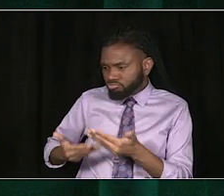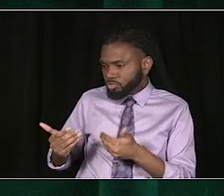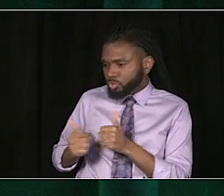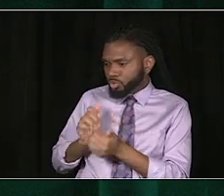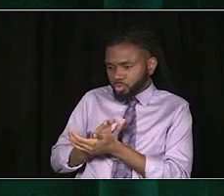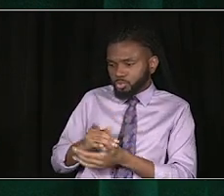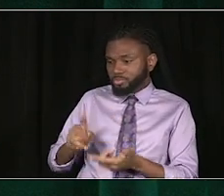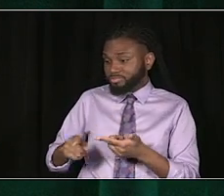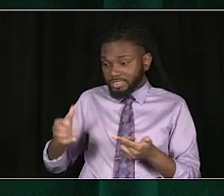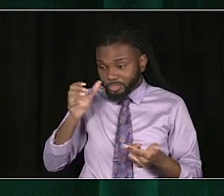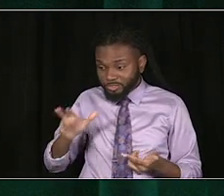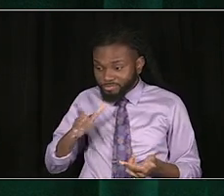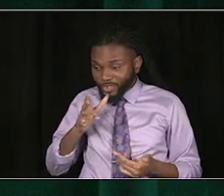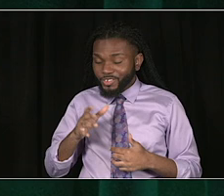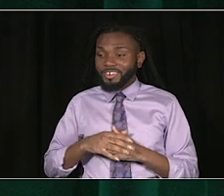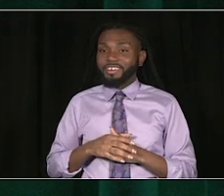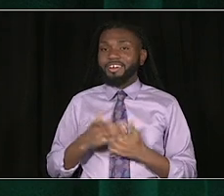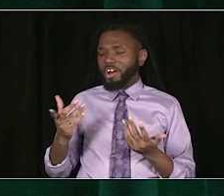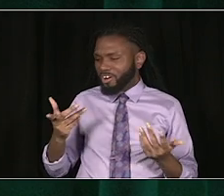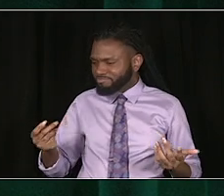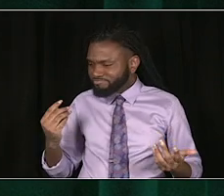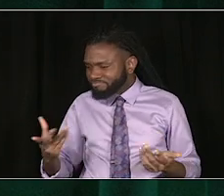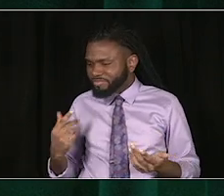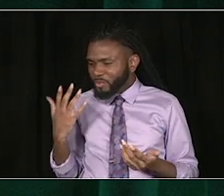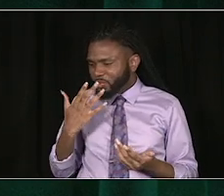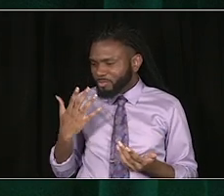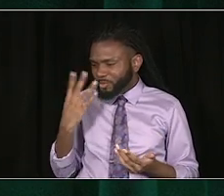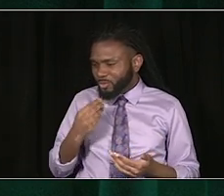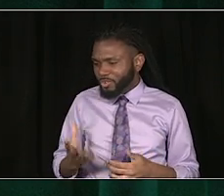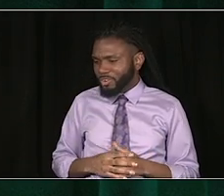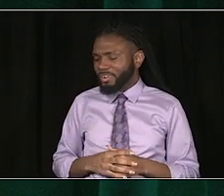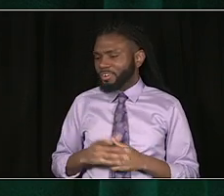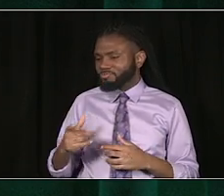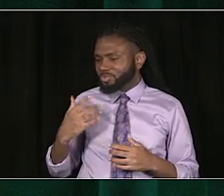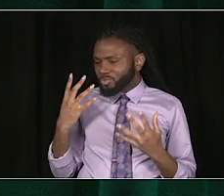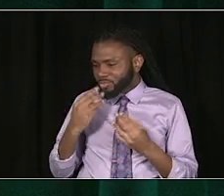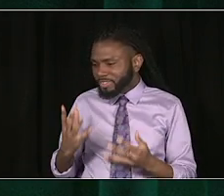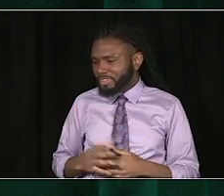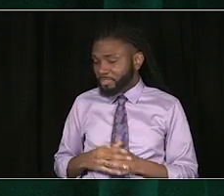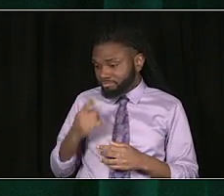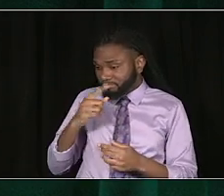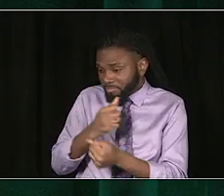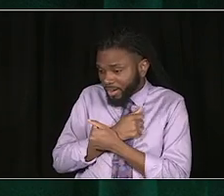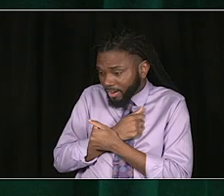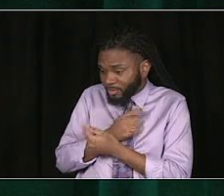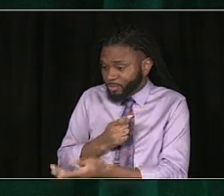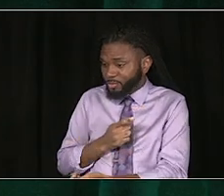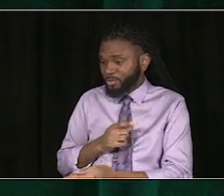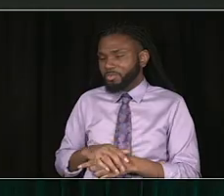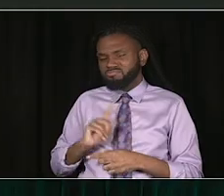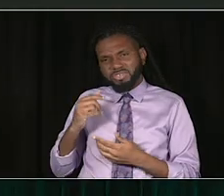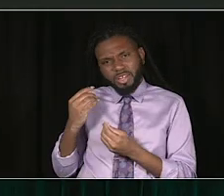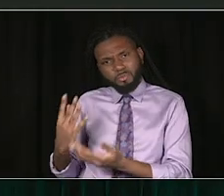listening to your mother? You look so beautiful. You're so pretty. Can I hug you? To let them